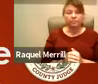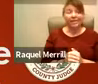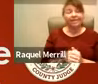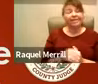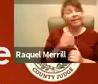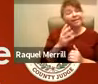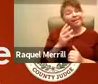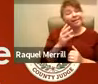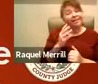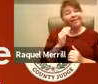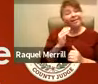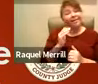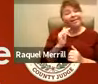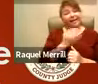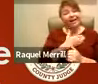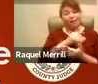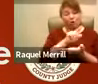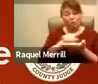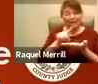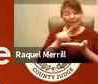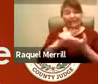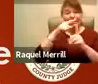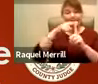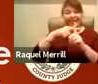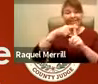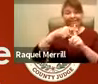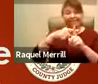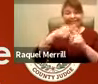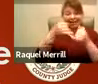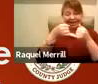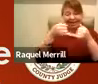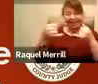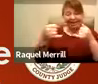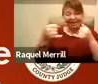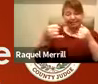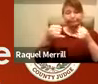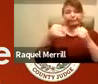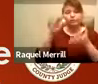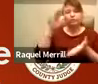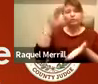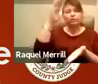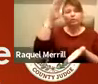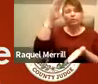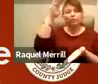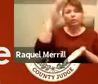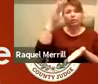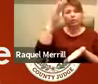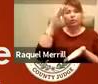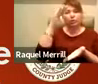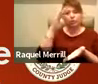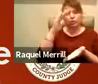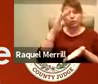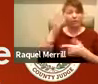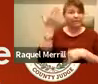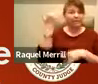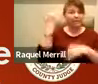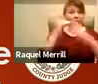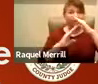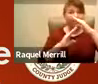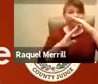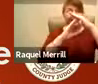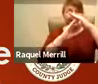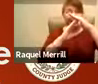And our weekly positive count line continues to drop, once peaking, pretty much in